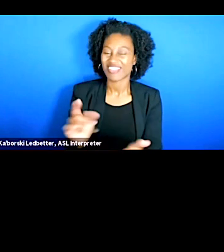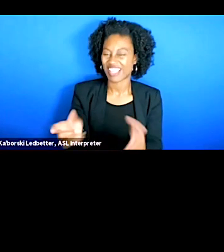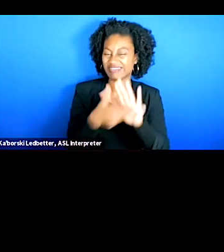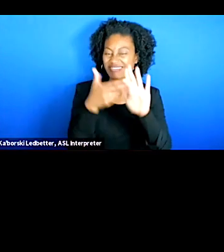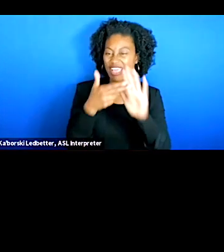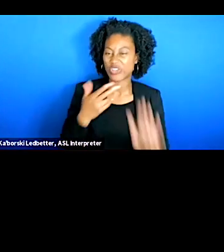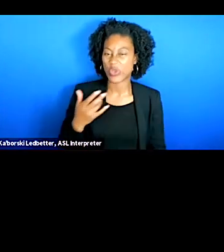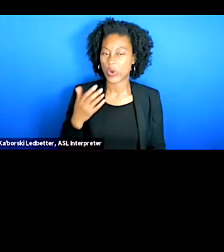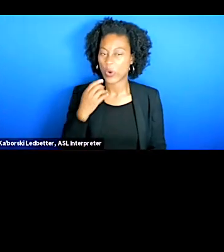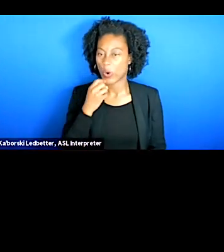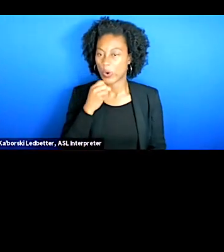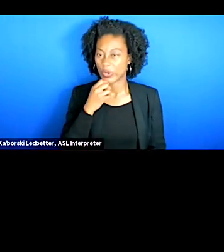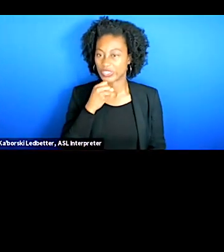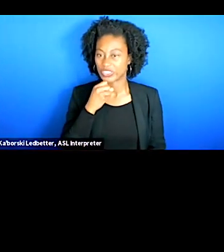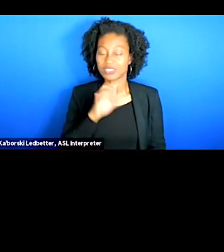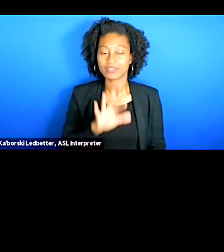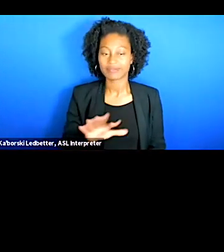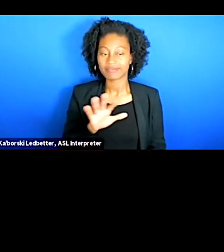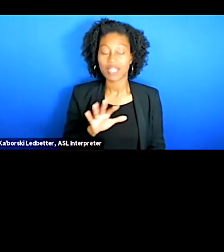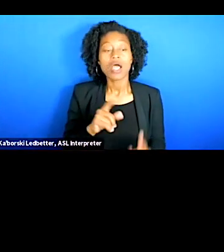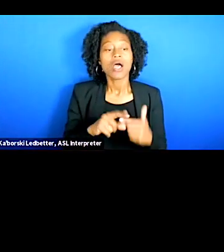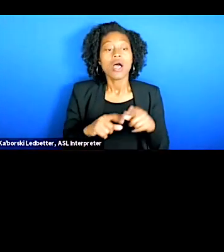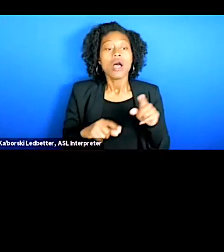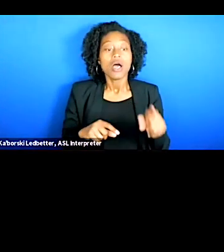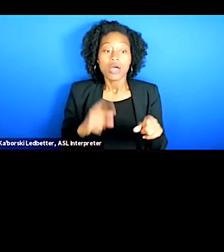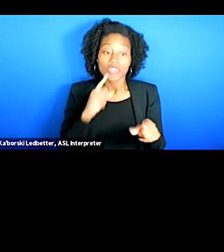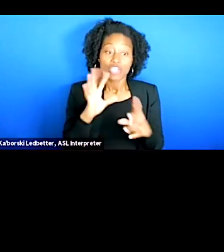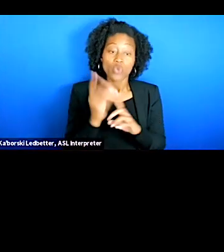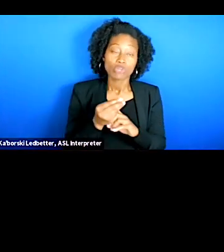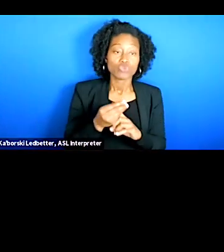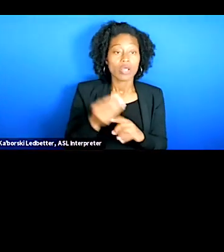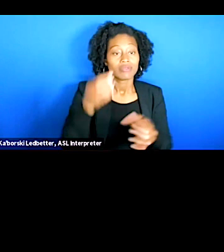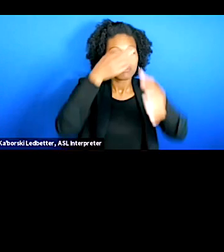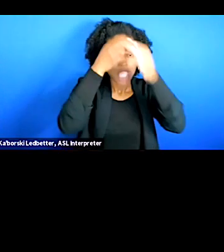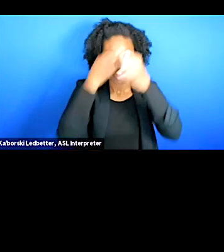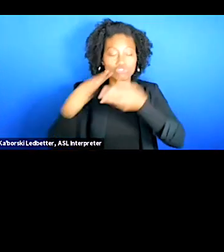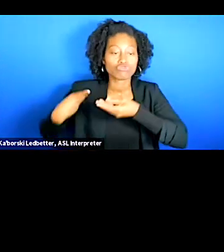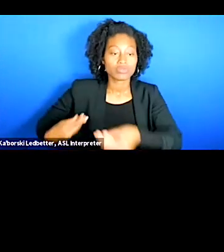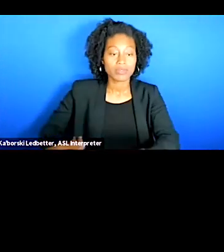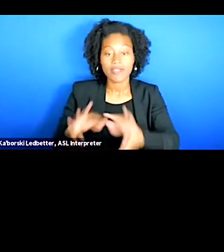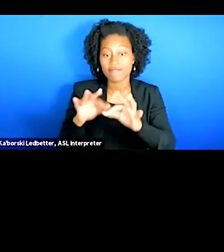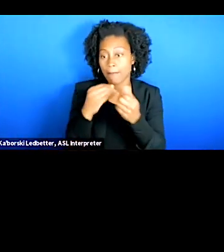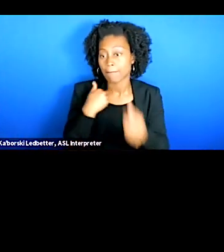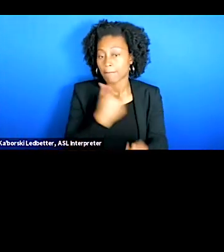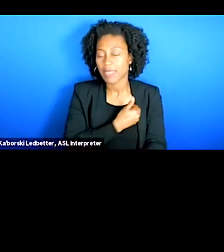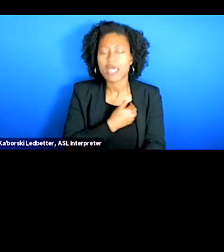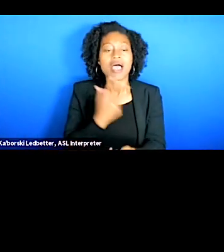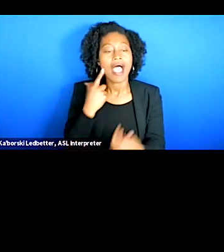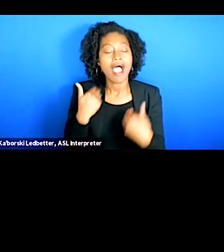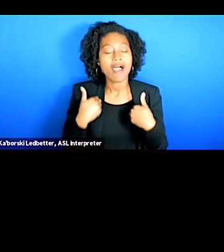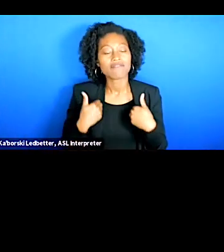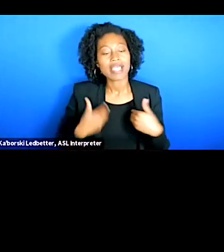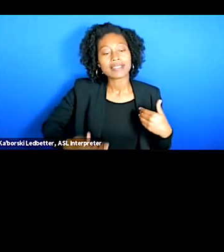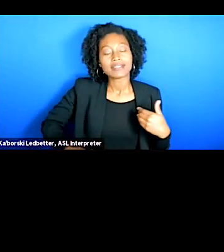is defined as the cultural knowledge nurtured among family members that carry a sense of community history,